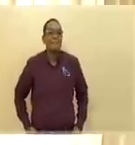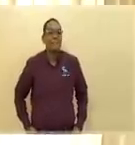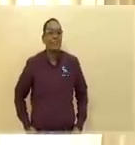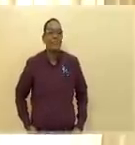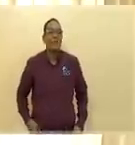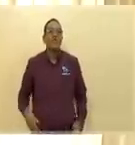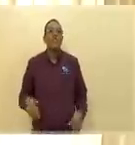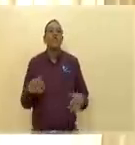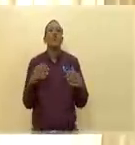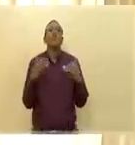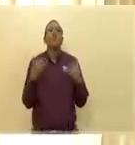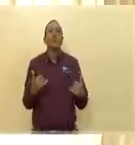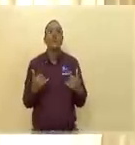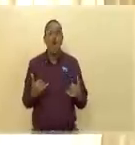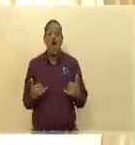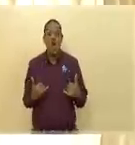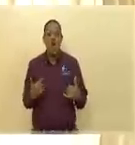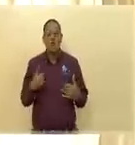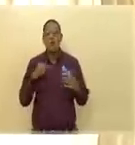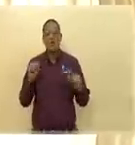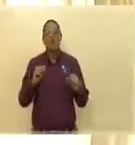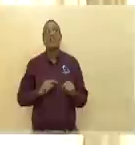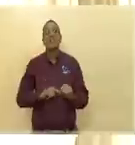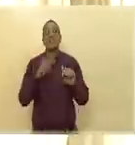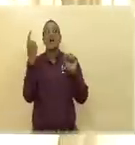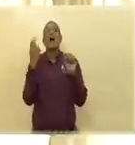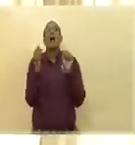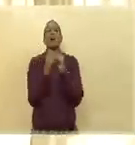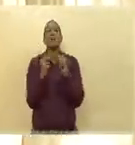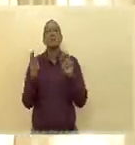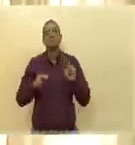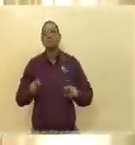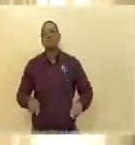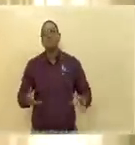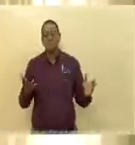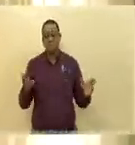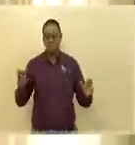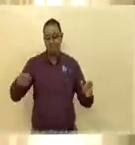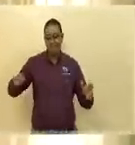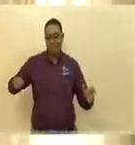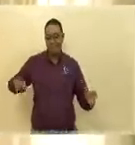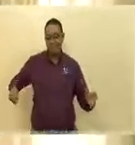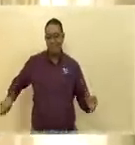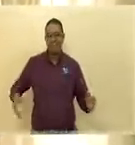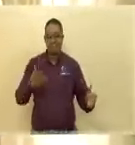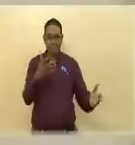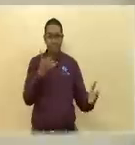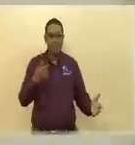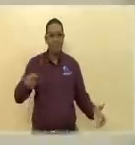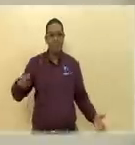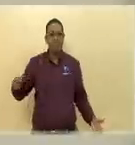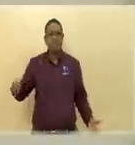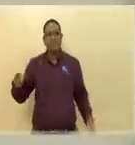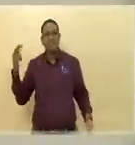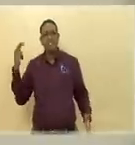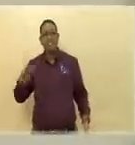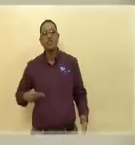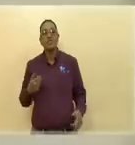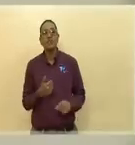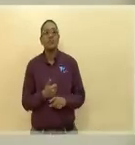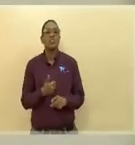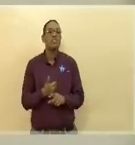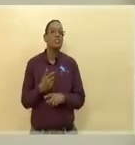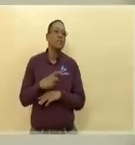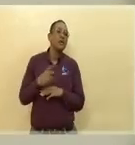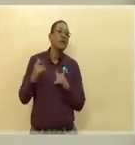All right, and so now we can begin with the signatures on this very historic